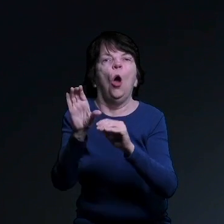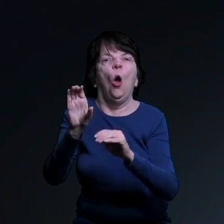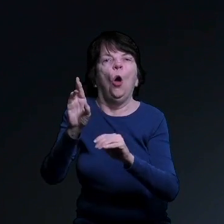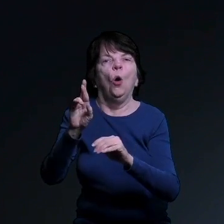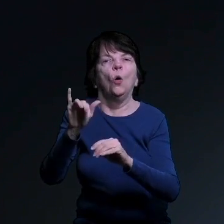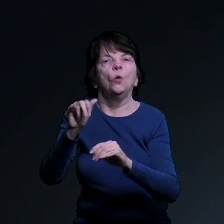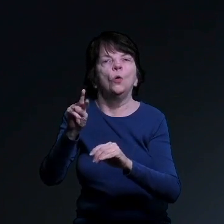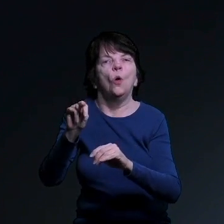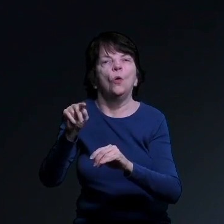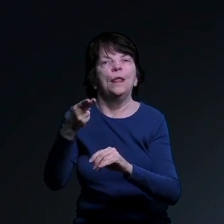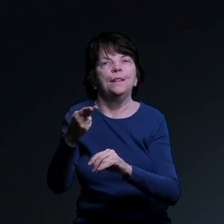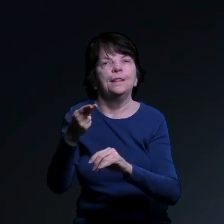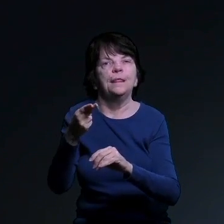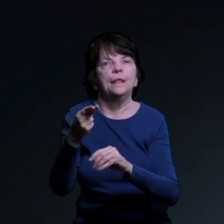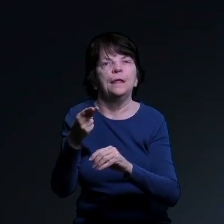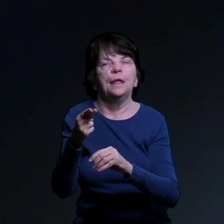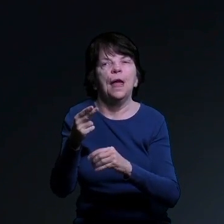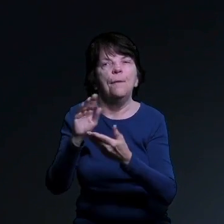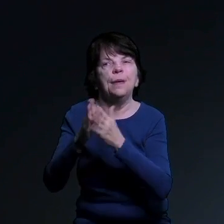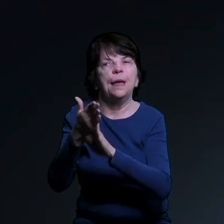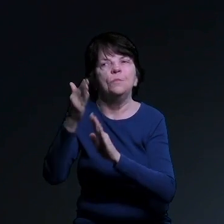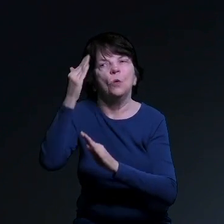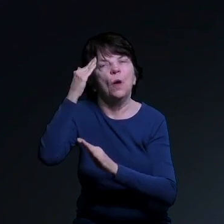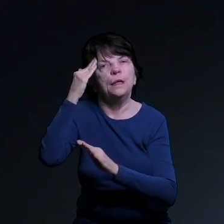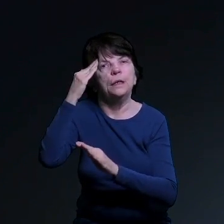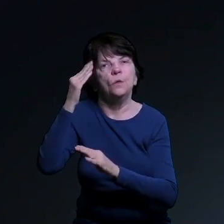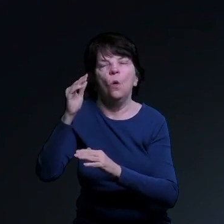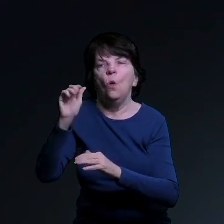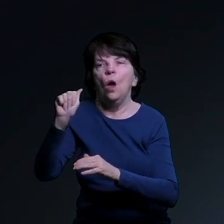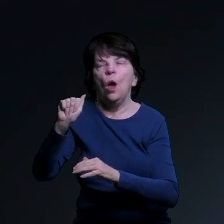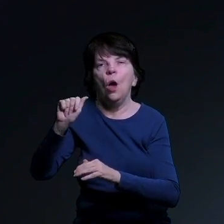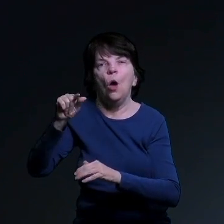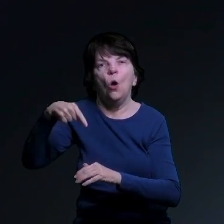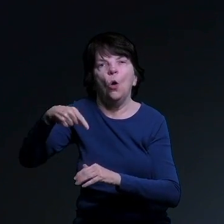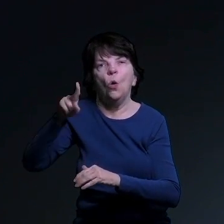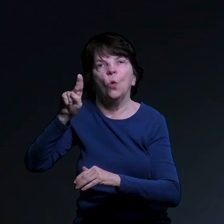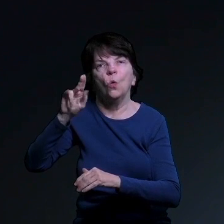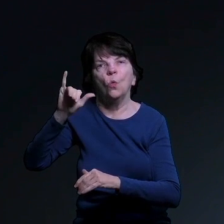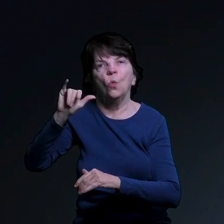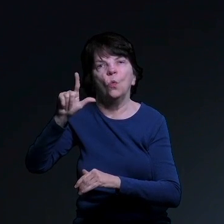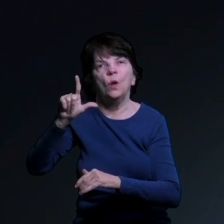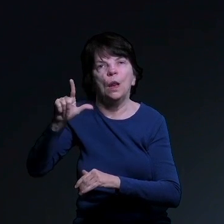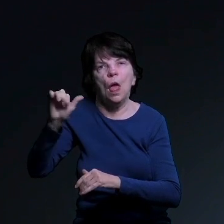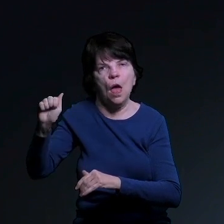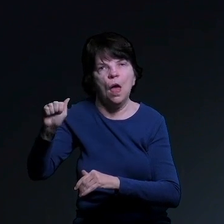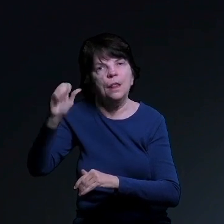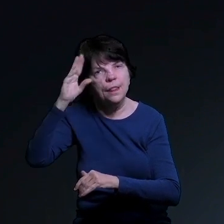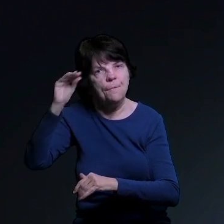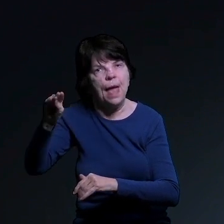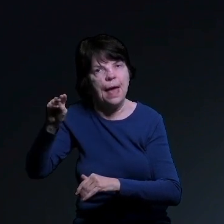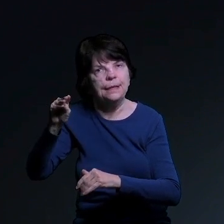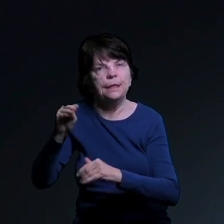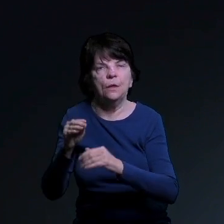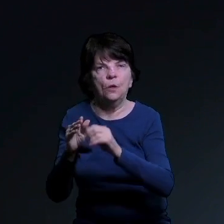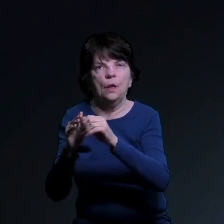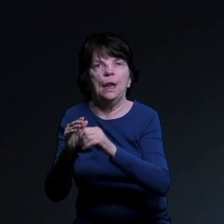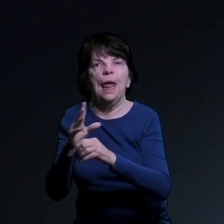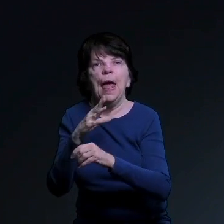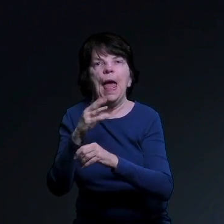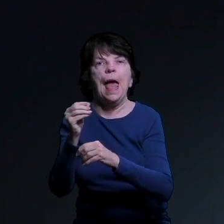by the name of Aquila, born in Pontus, who had recently arrived from Italy with his wife